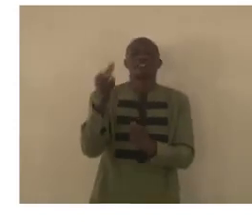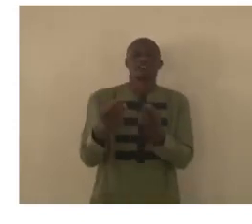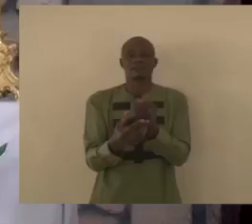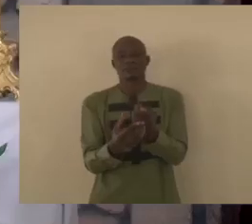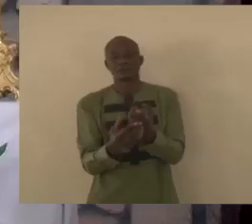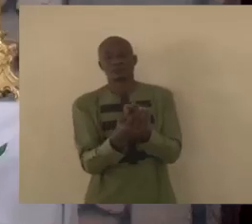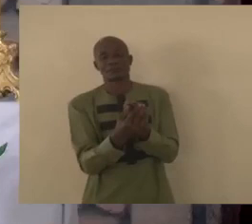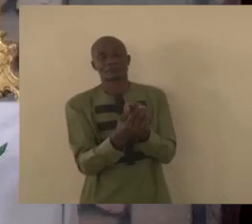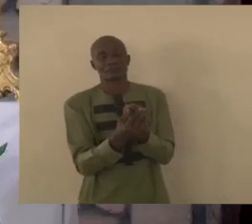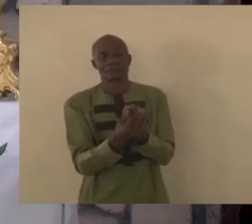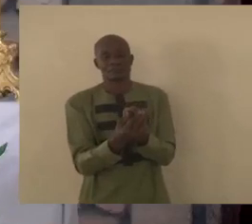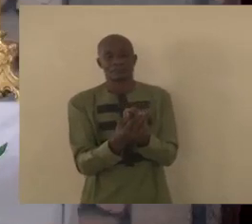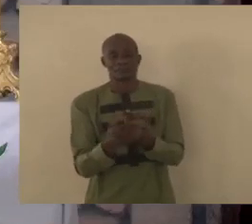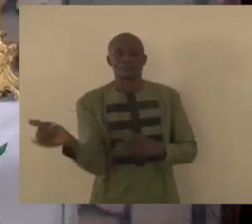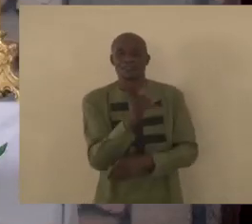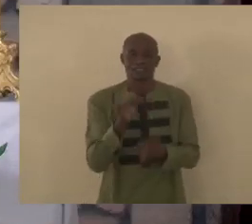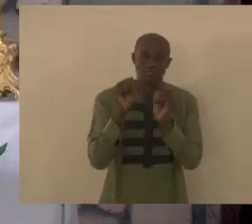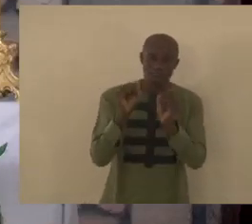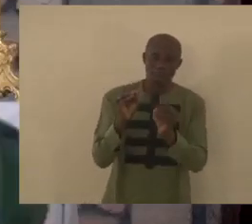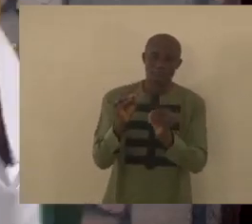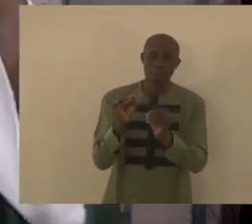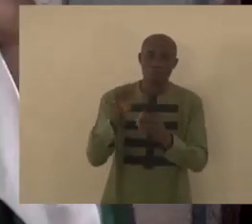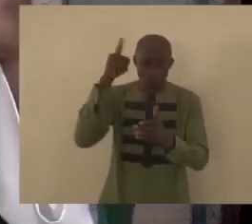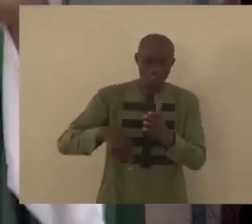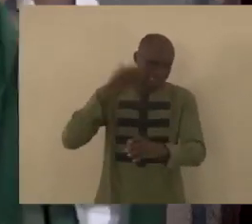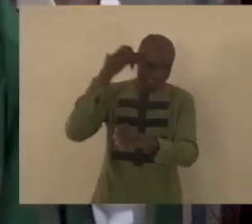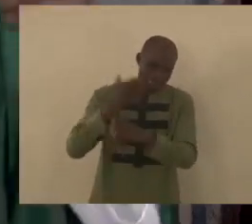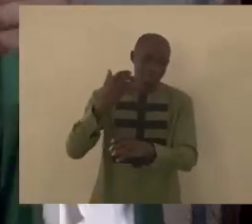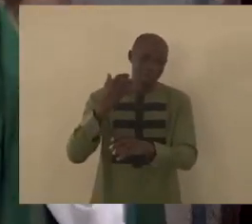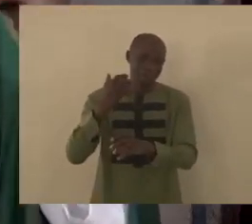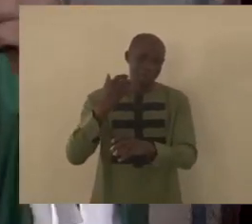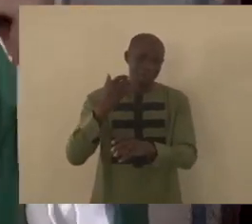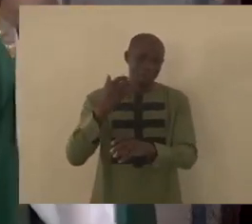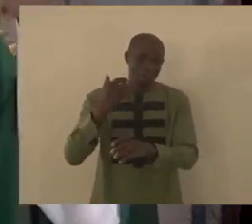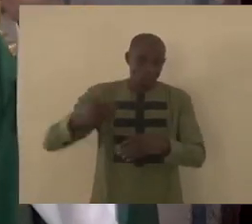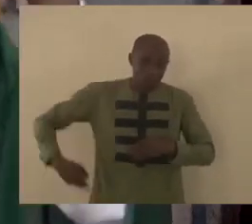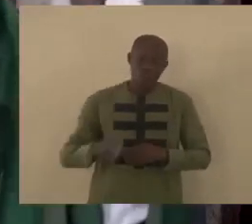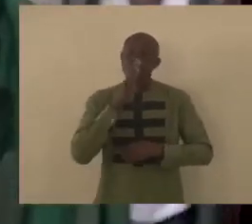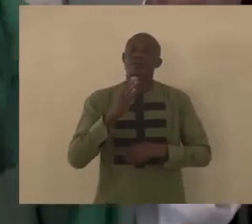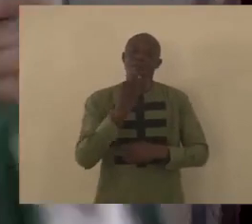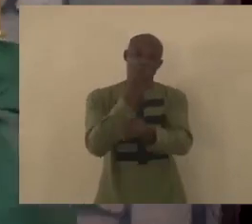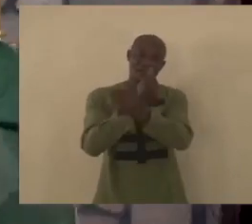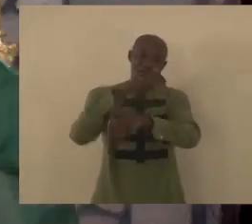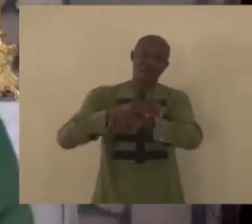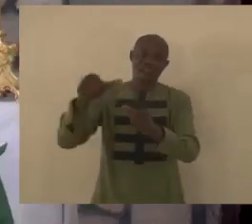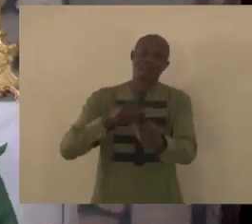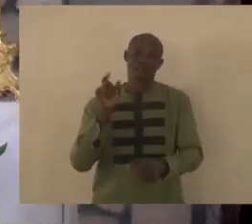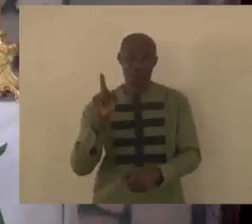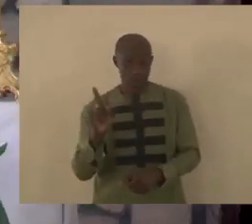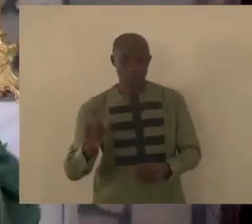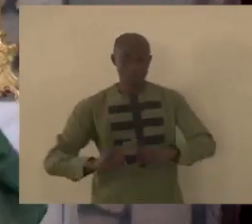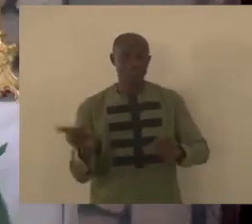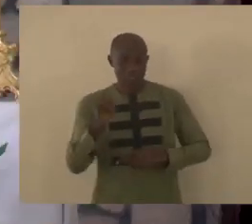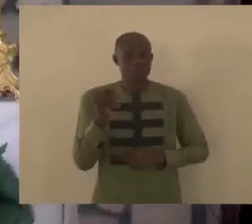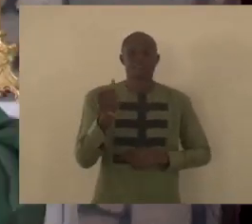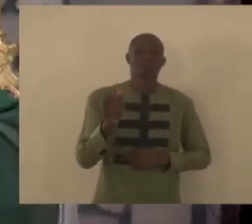fingers. Binding heavy burdens, they teach what is very difficult and what should be binding on everyone.